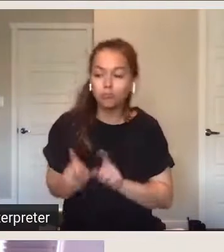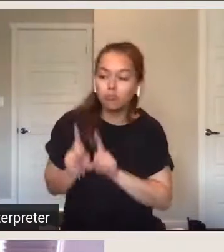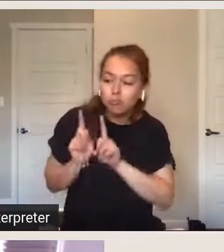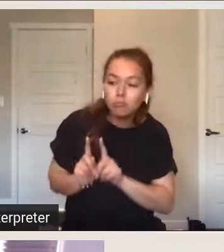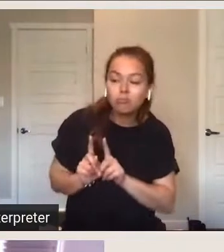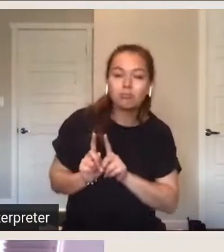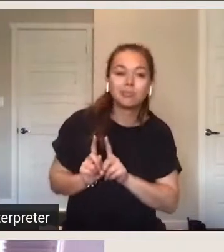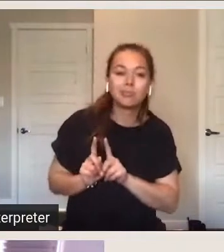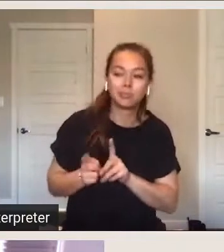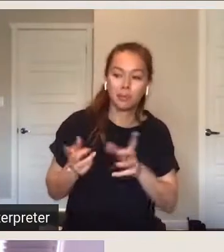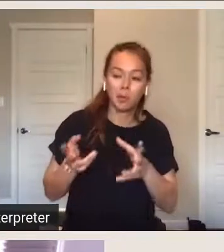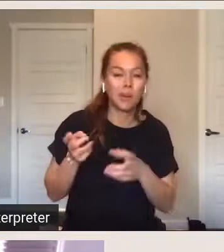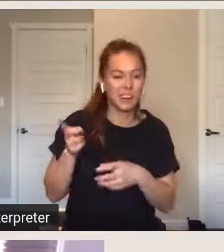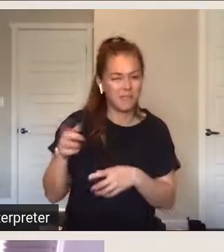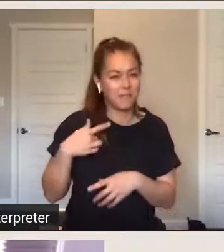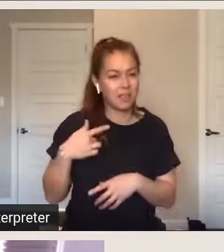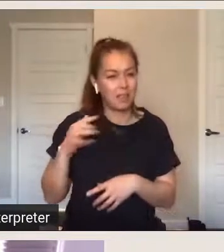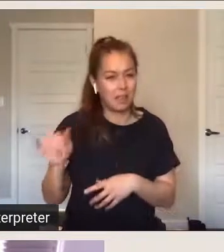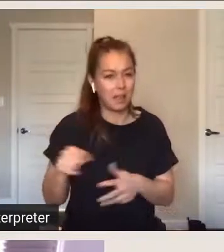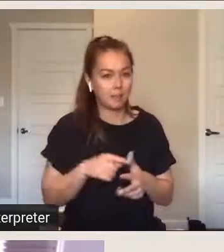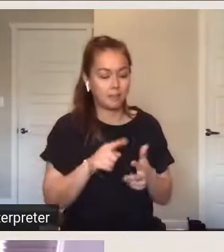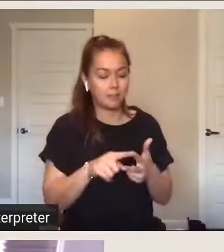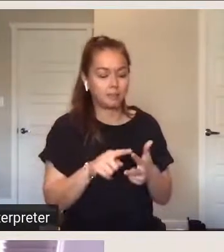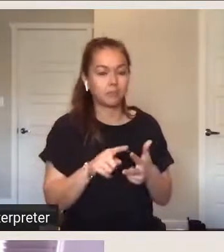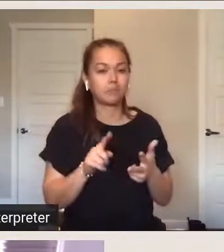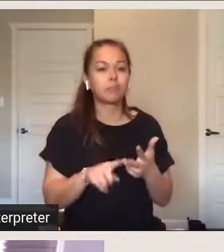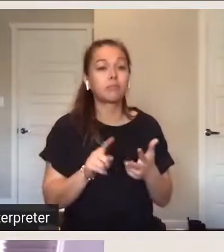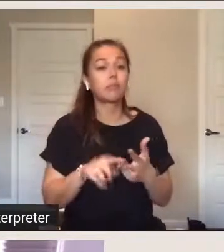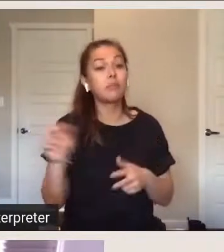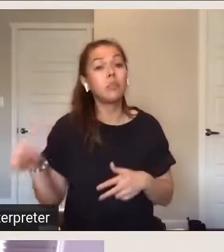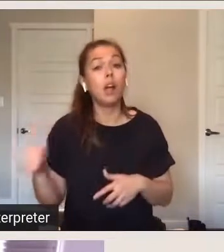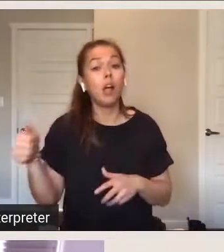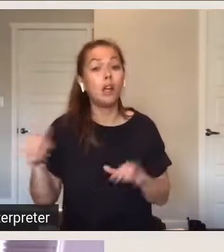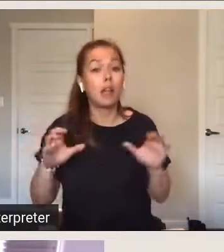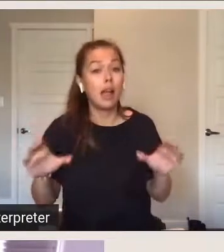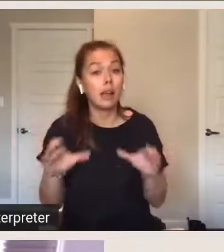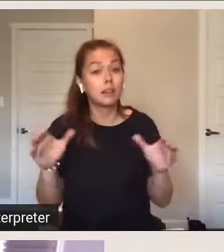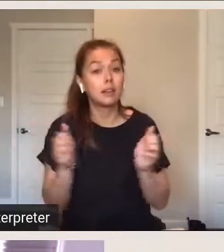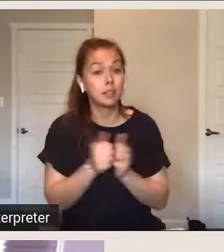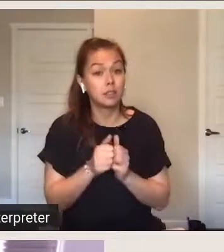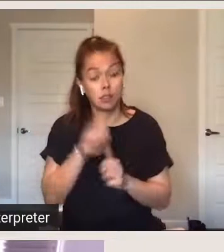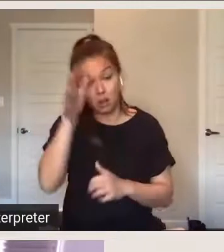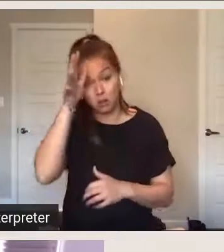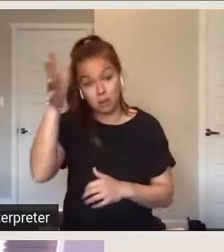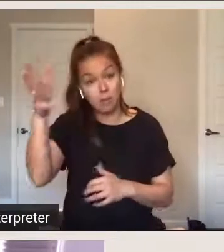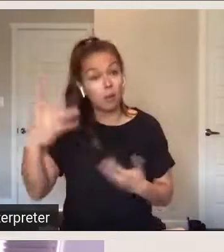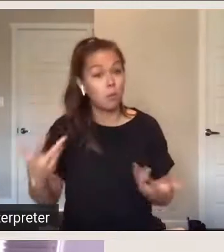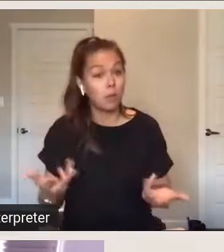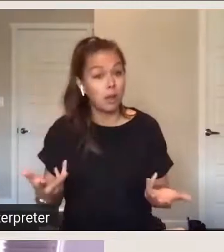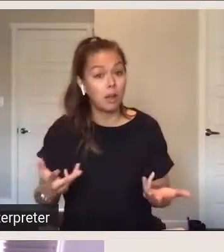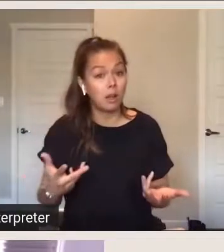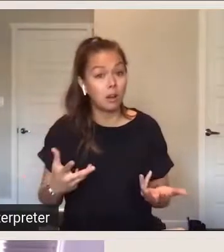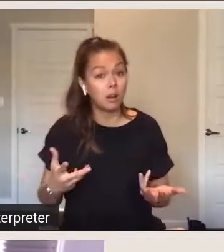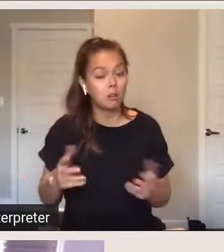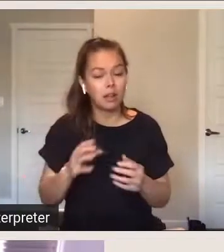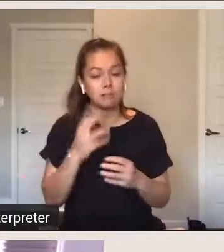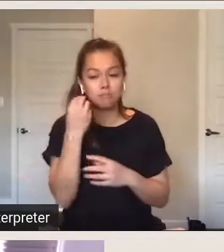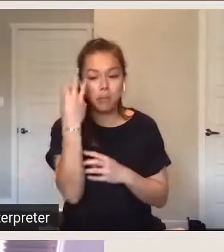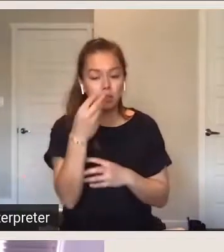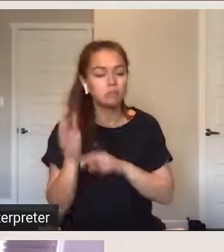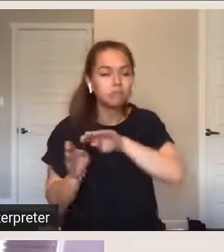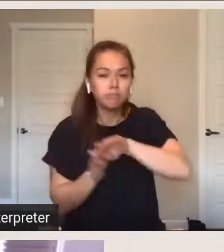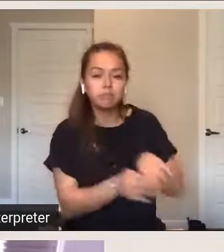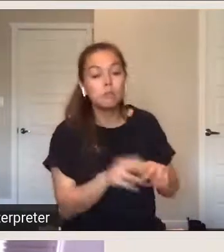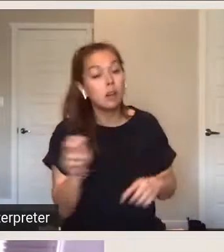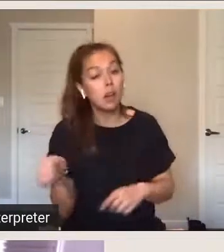second question, what other activities I would do with my grandpa? I think at this point, now that